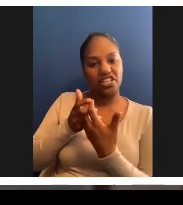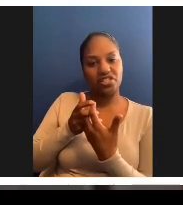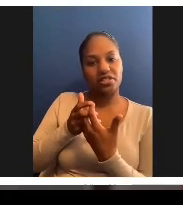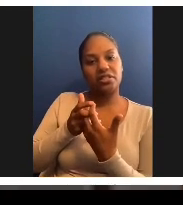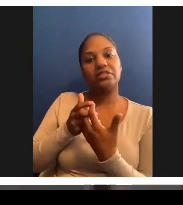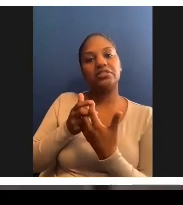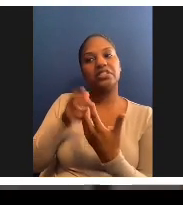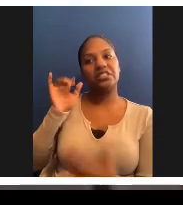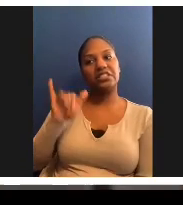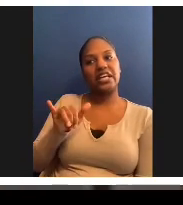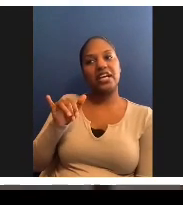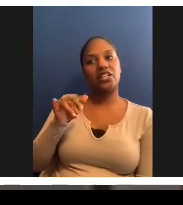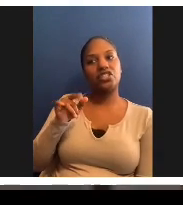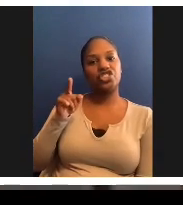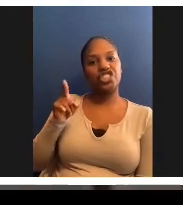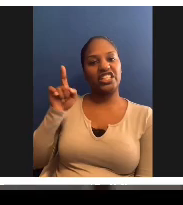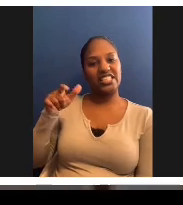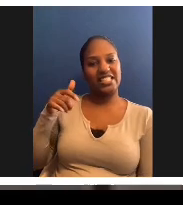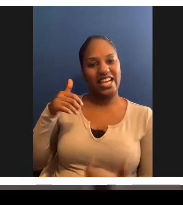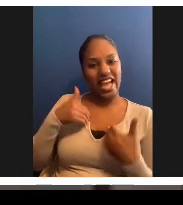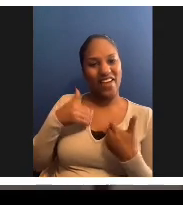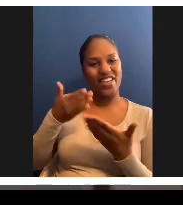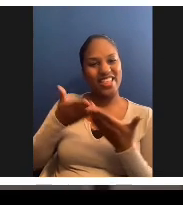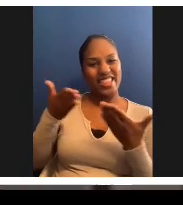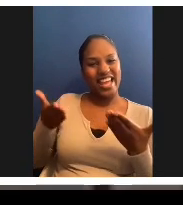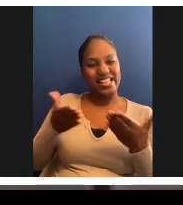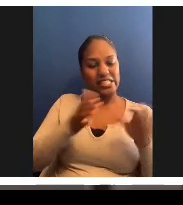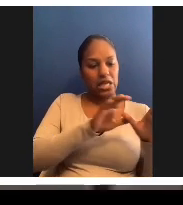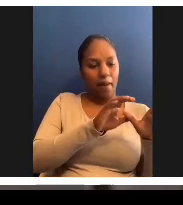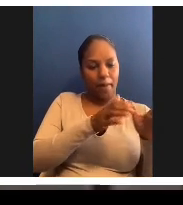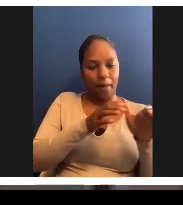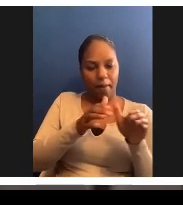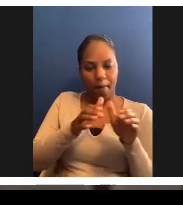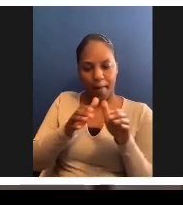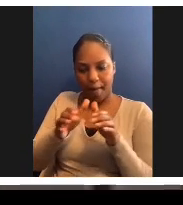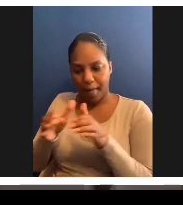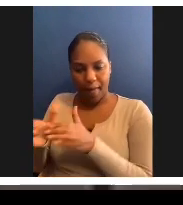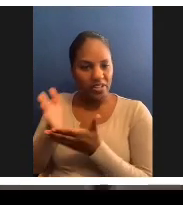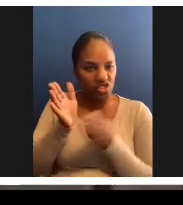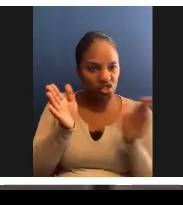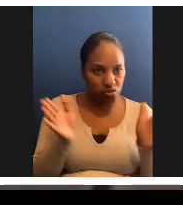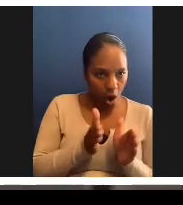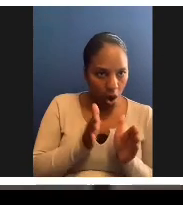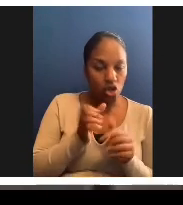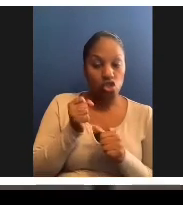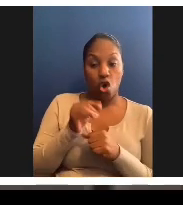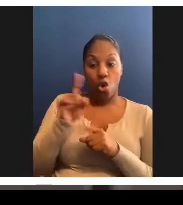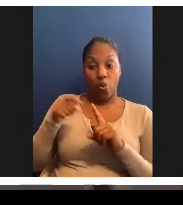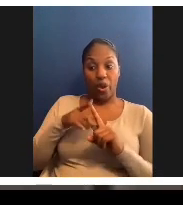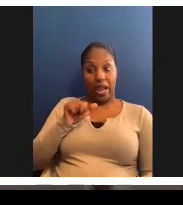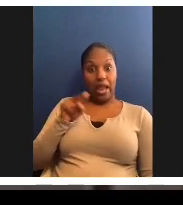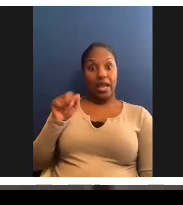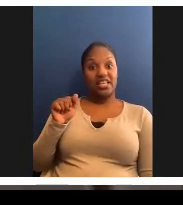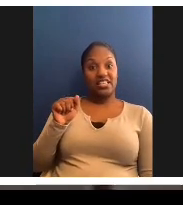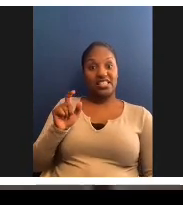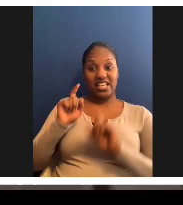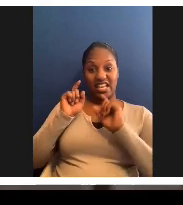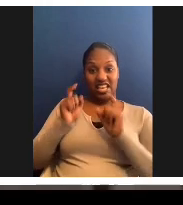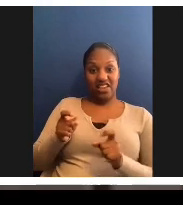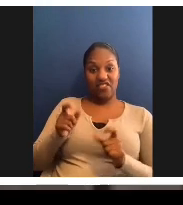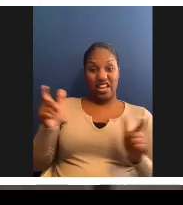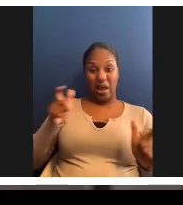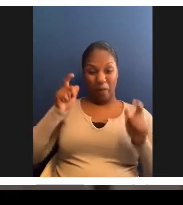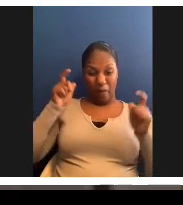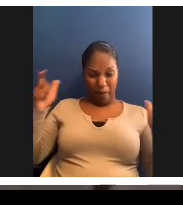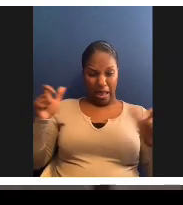that she needs to have things broken into smaller parts. So when Anna is given a very large